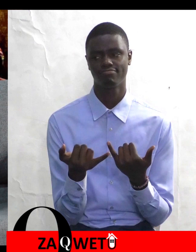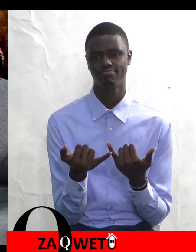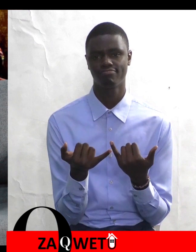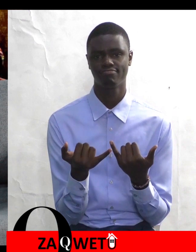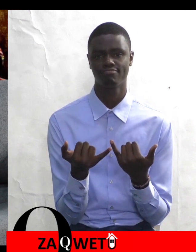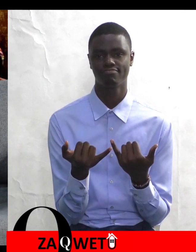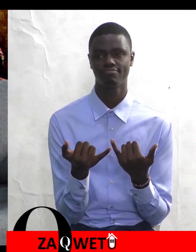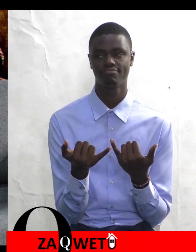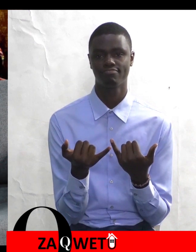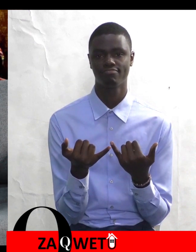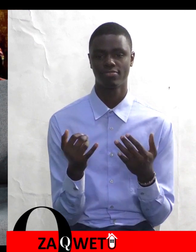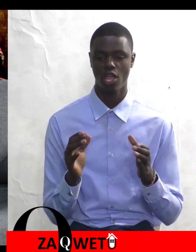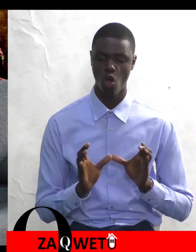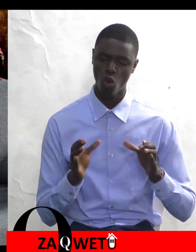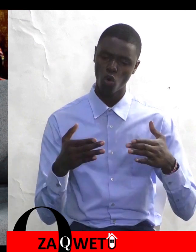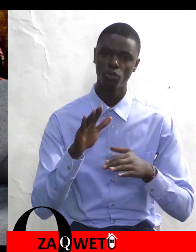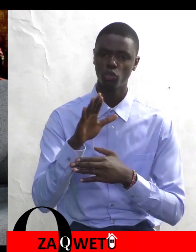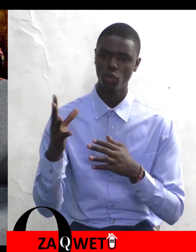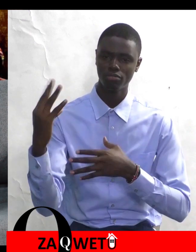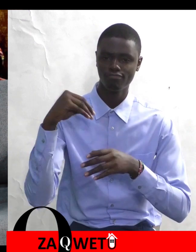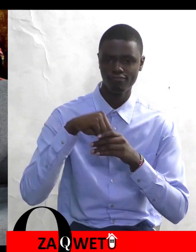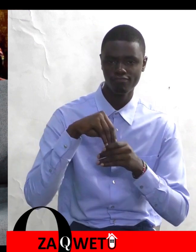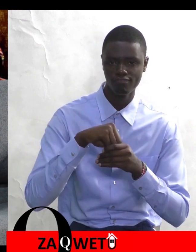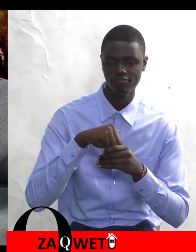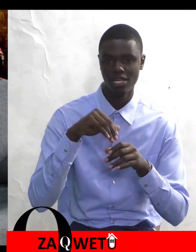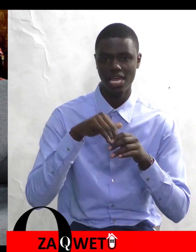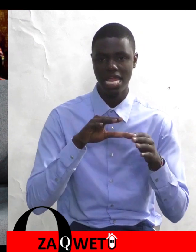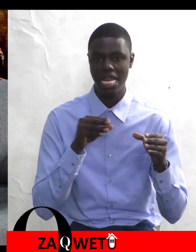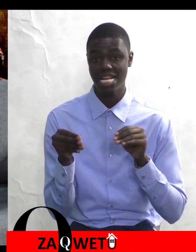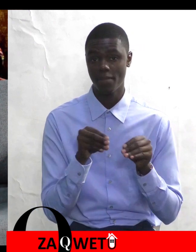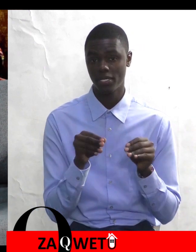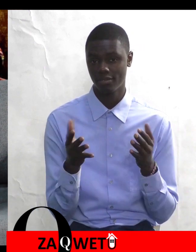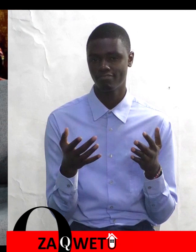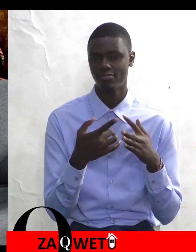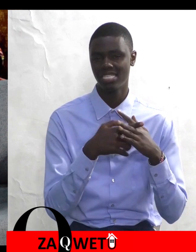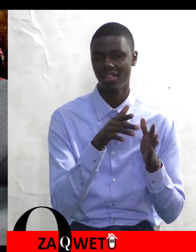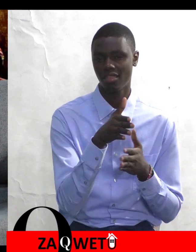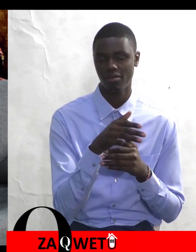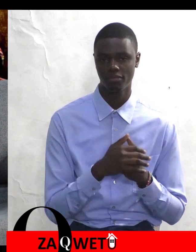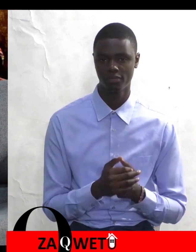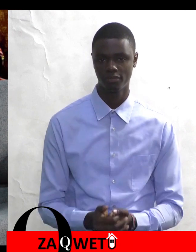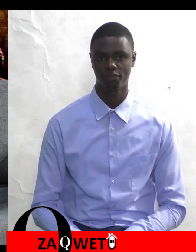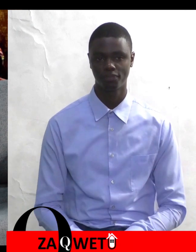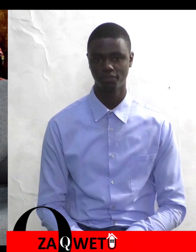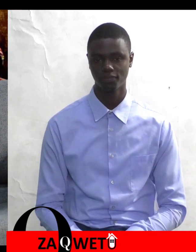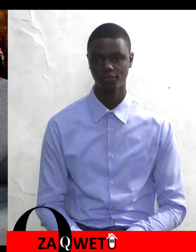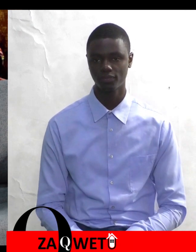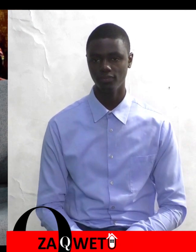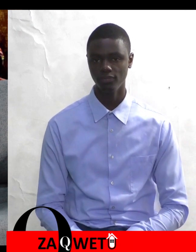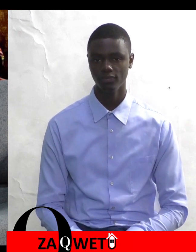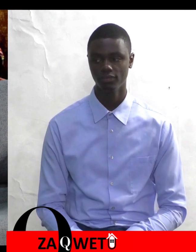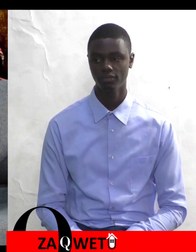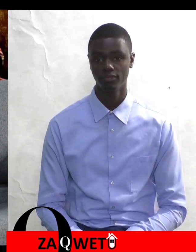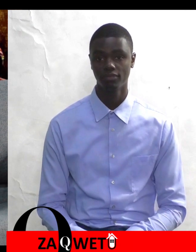pop right now. Mm-hmm. Is your community inclusive in disability? Let's start